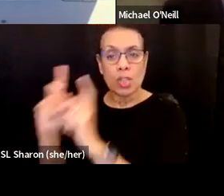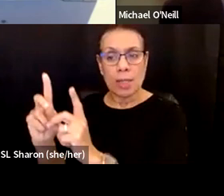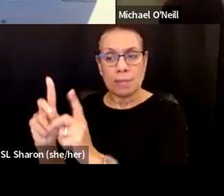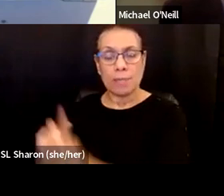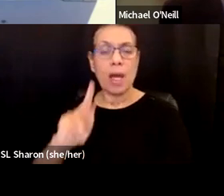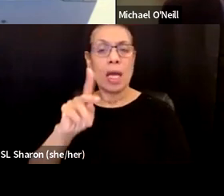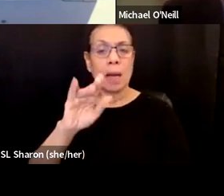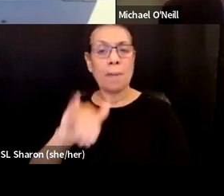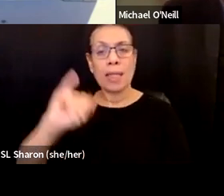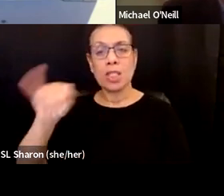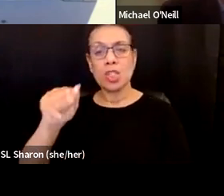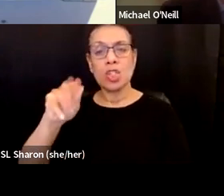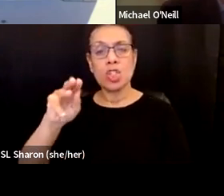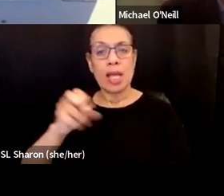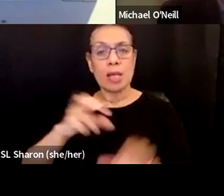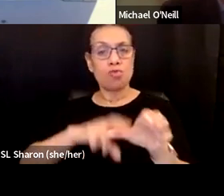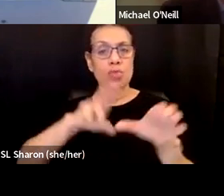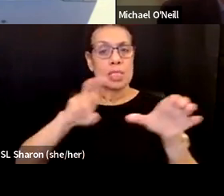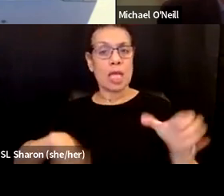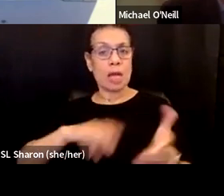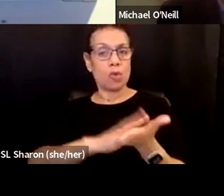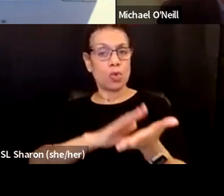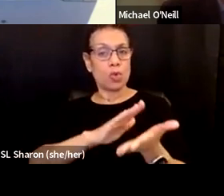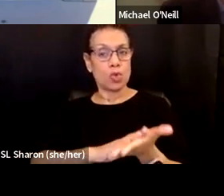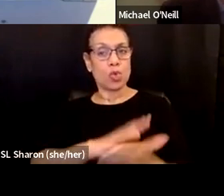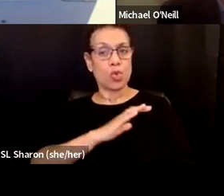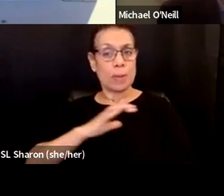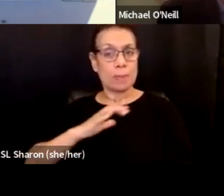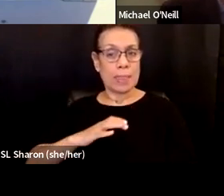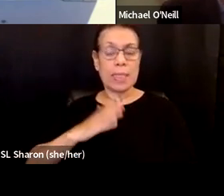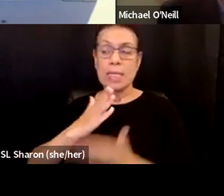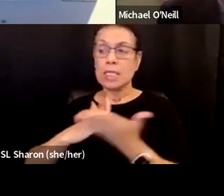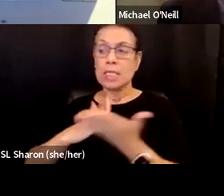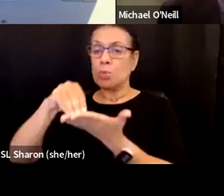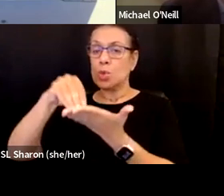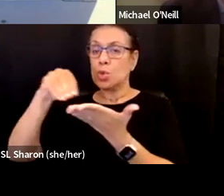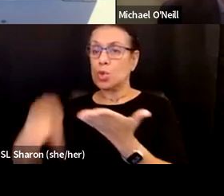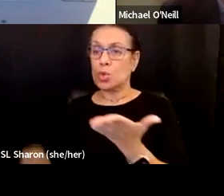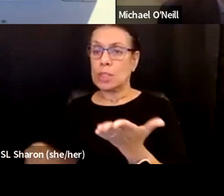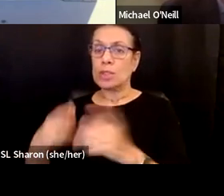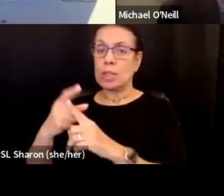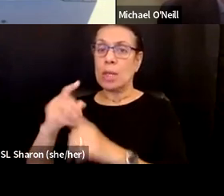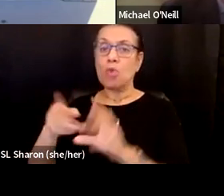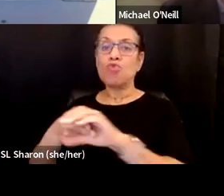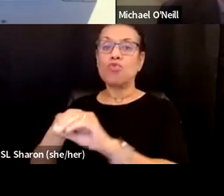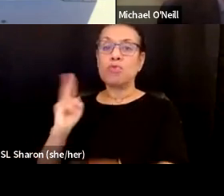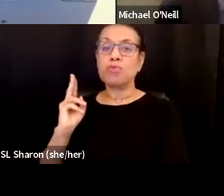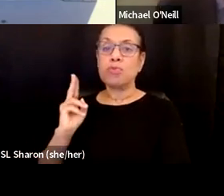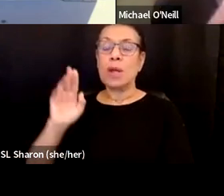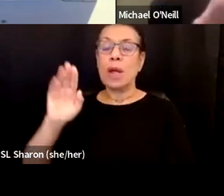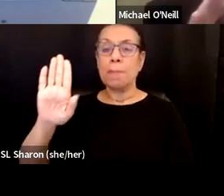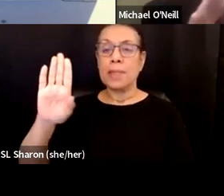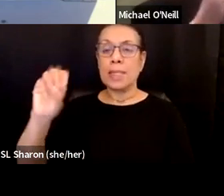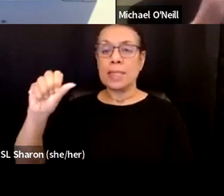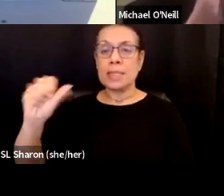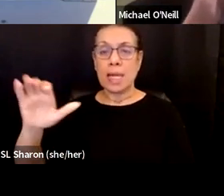james resigned from the school committee and we when he and some student leaders resigned from b sac because adult leaders did not listen